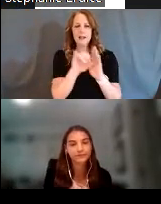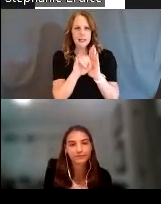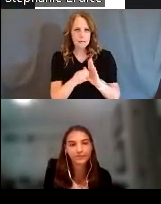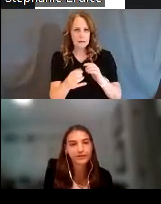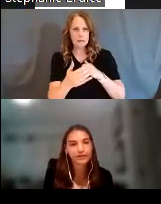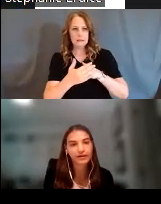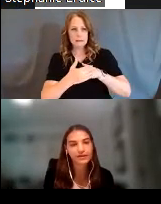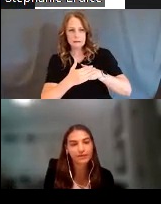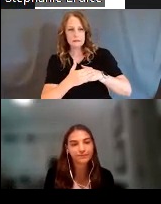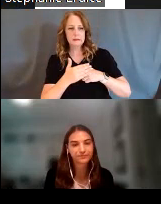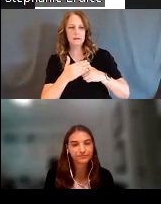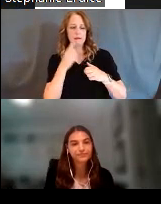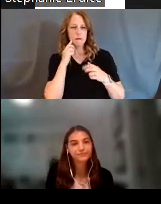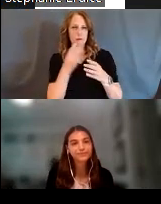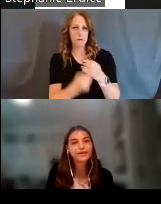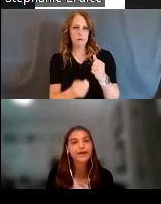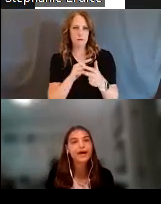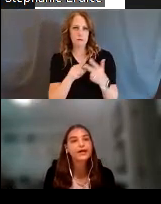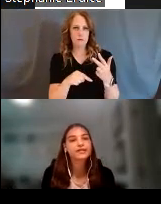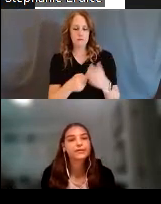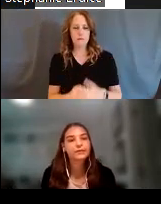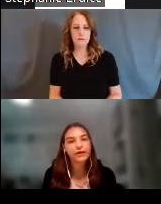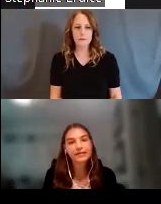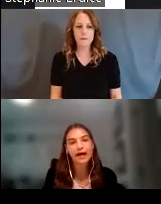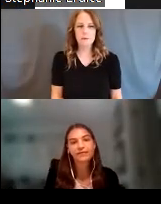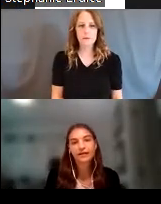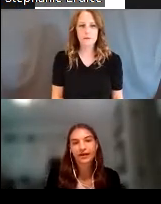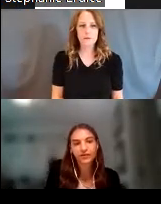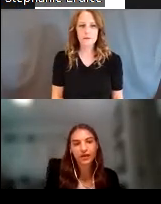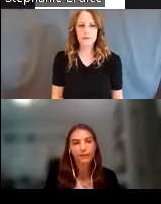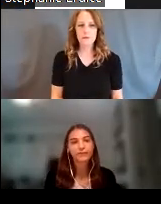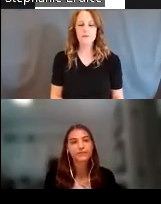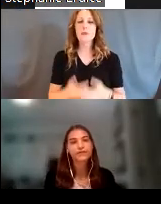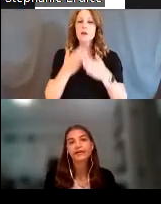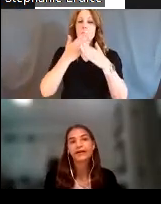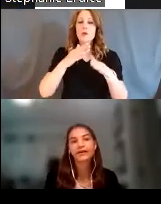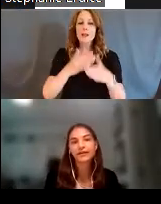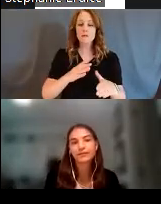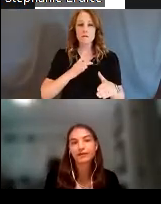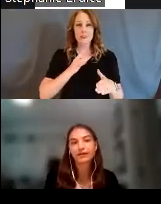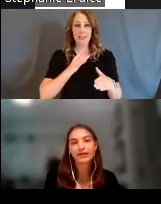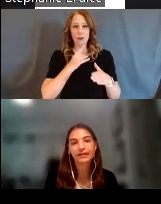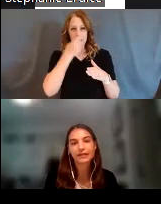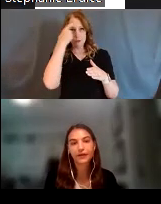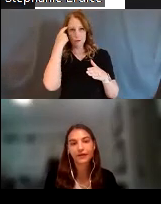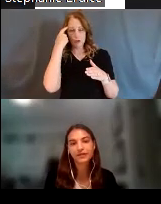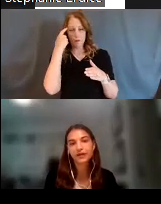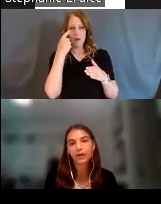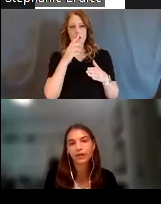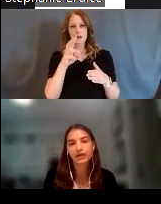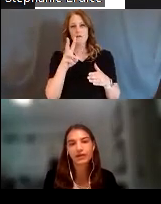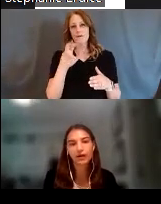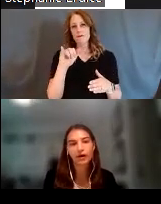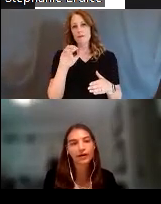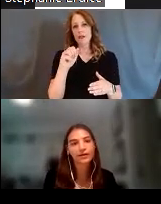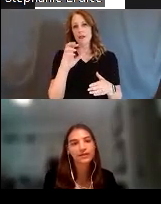burnout. Next slide. So to break down vicarious trauma, vicarious means